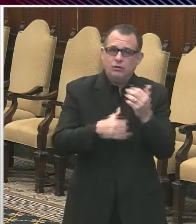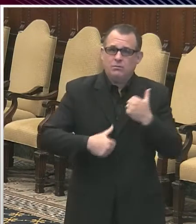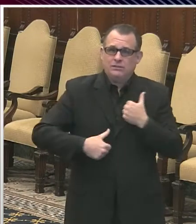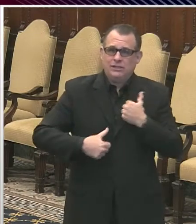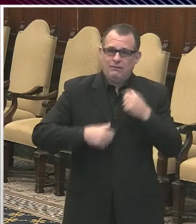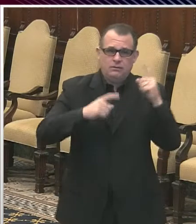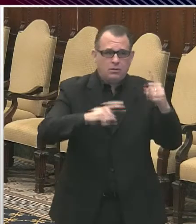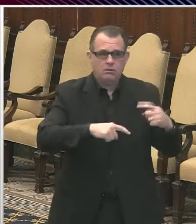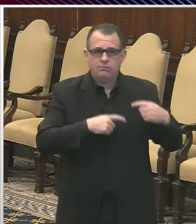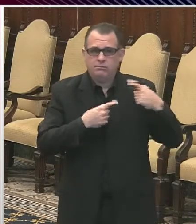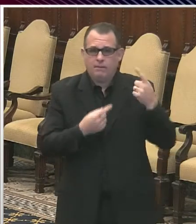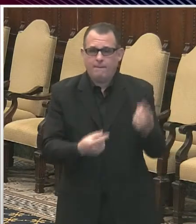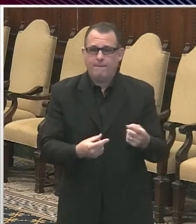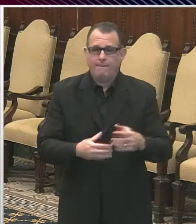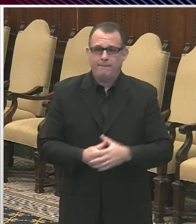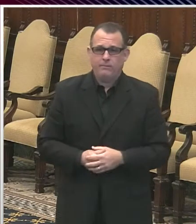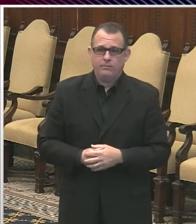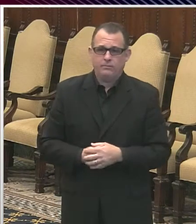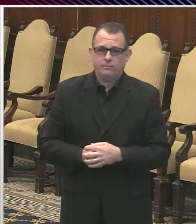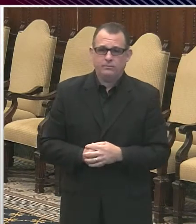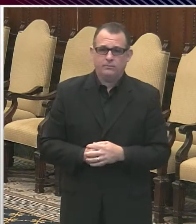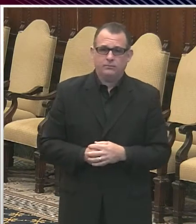Dr. Farley for his daily update.